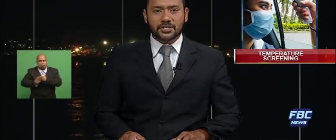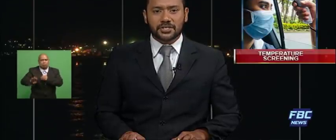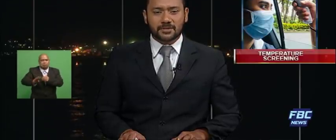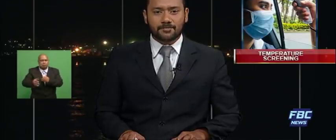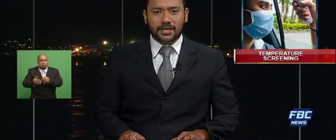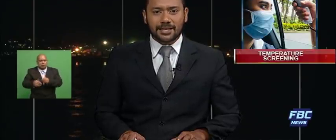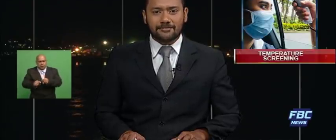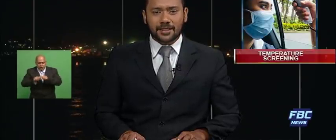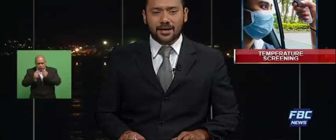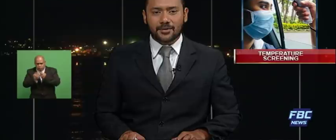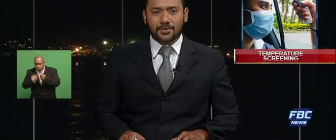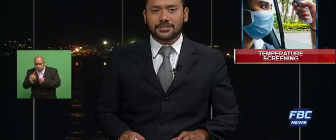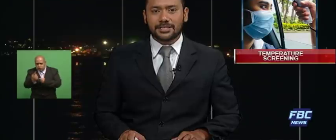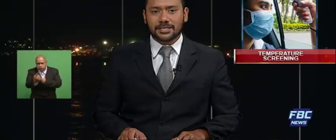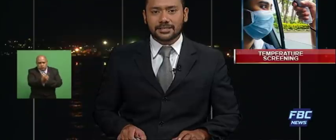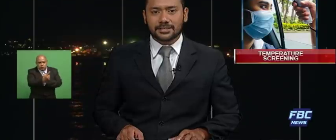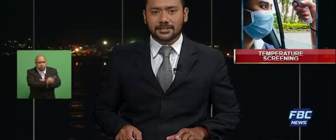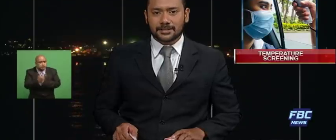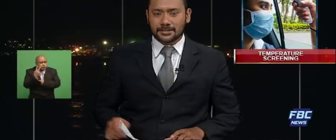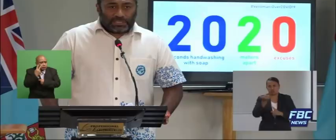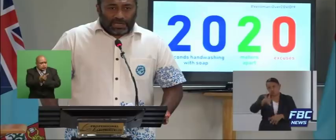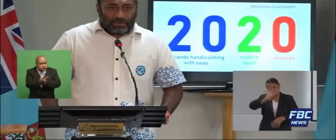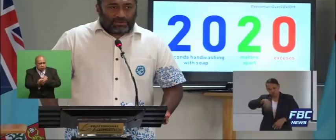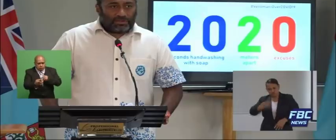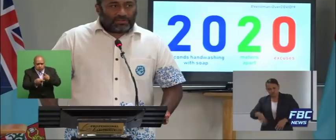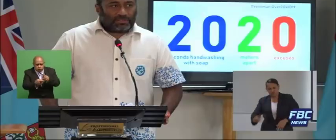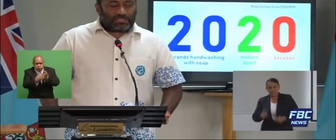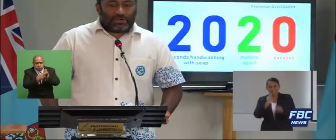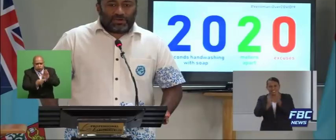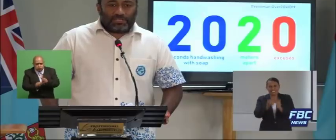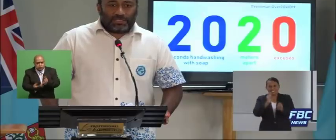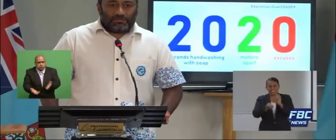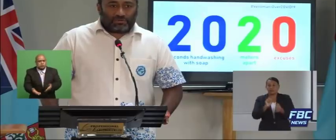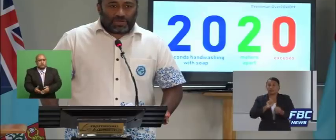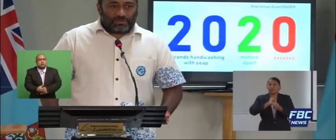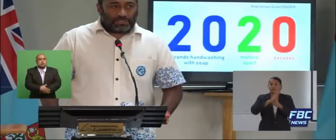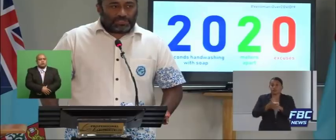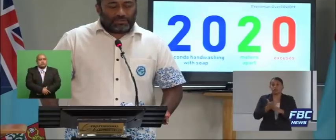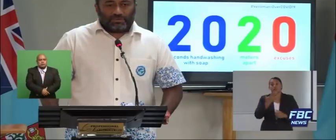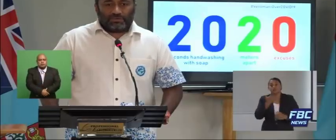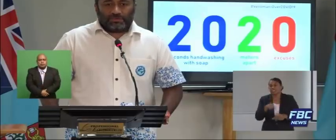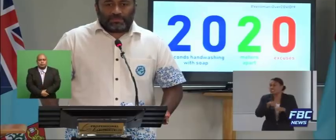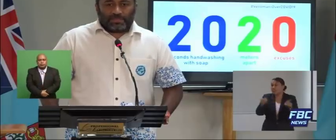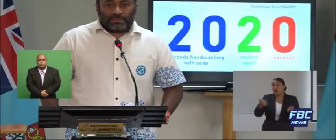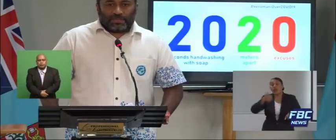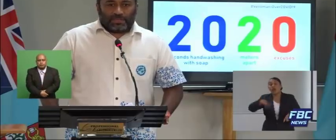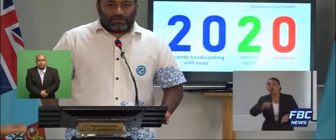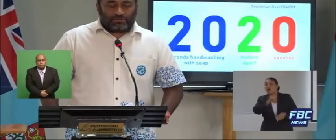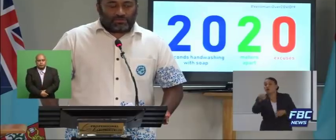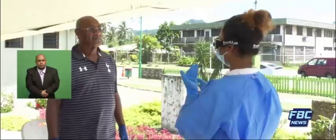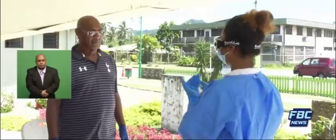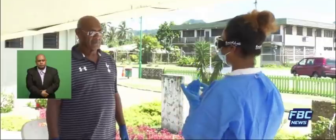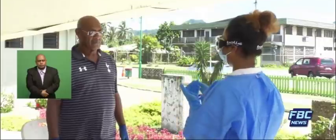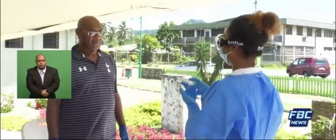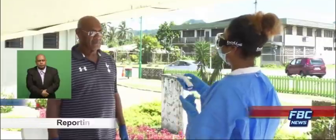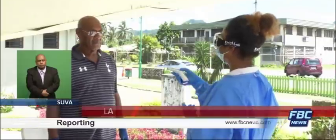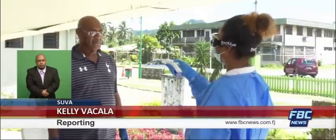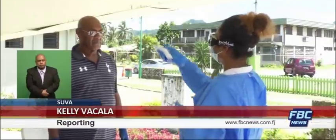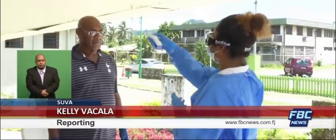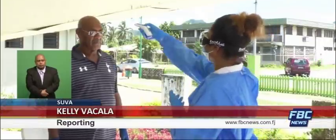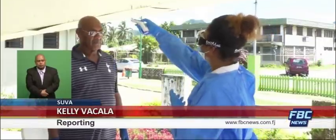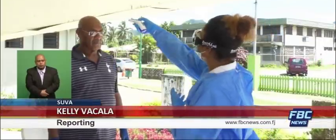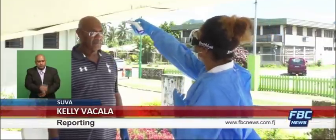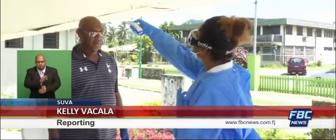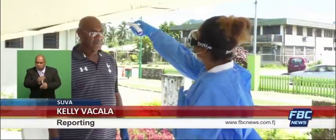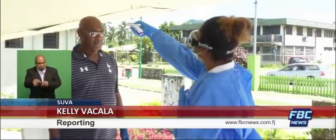containment measures. Kaylee Vadala with the details. Please allow the screening team to come and see you. Disappointed with the actions